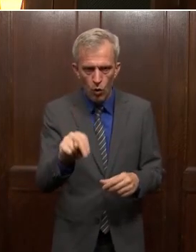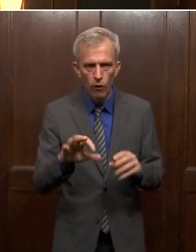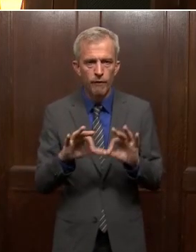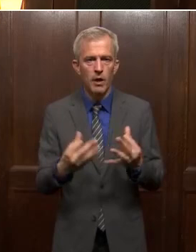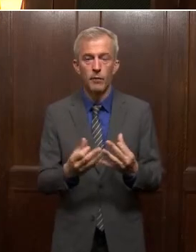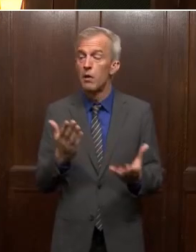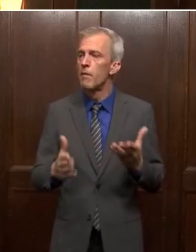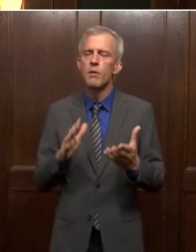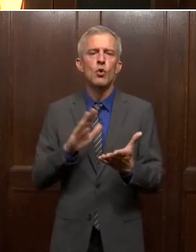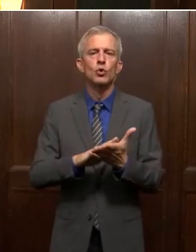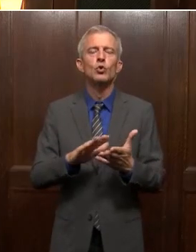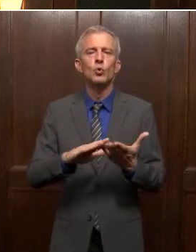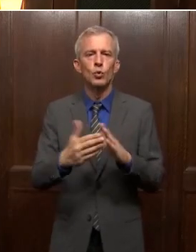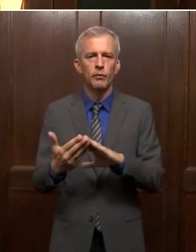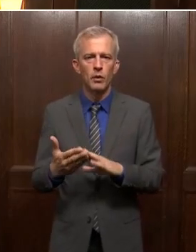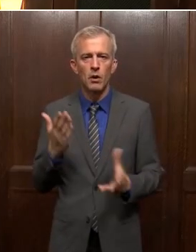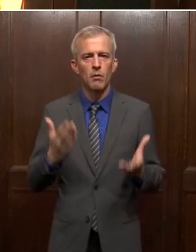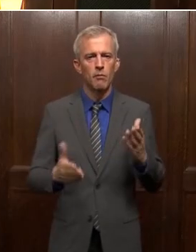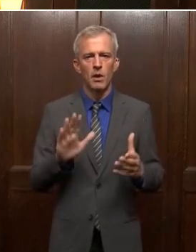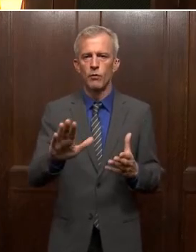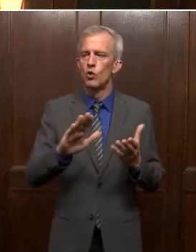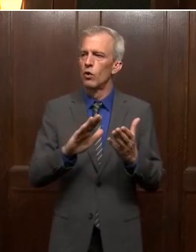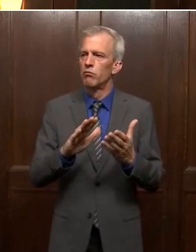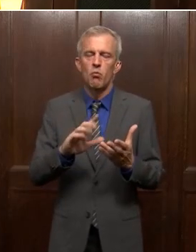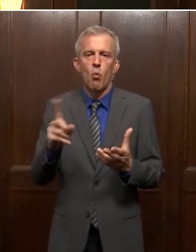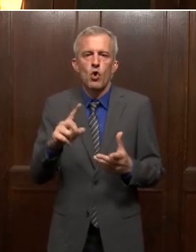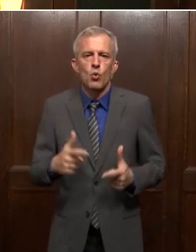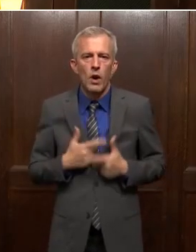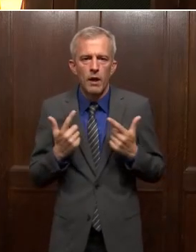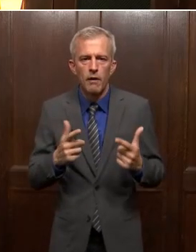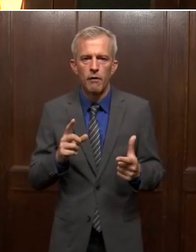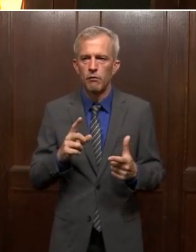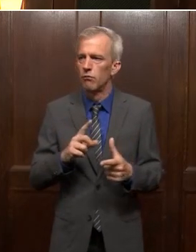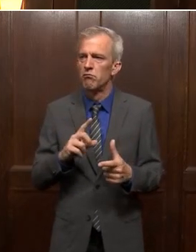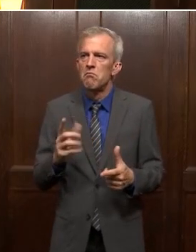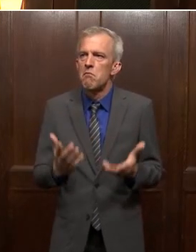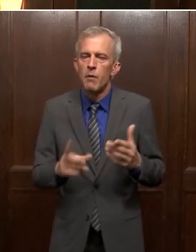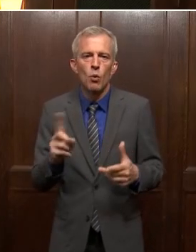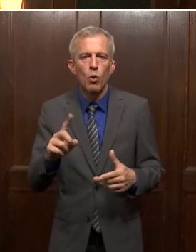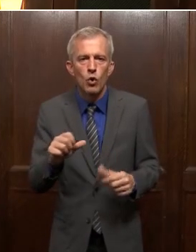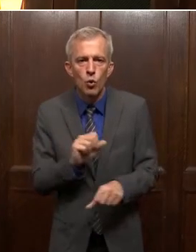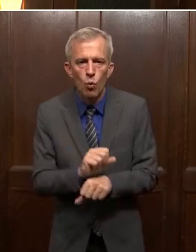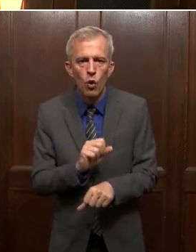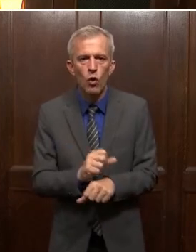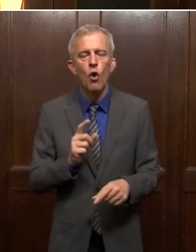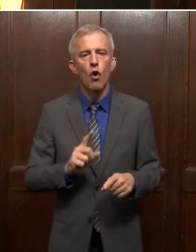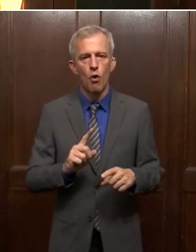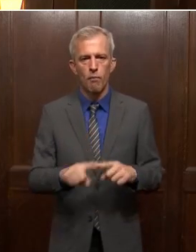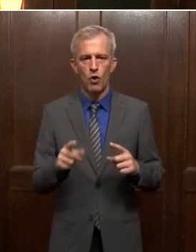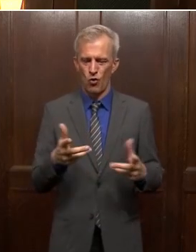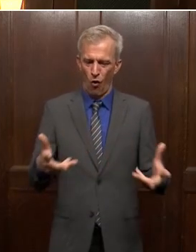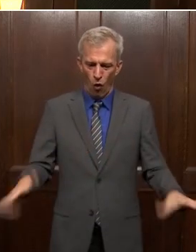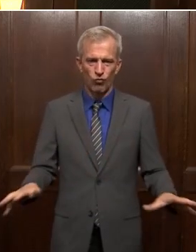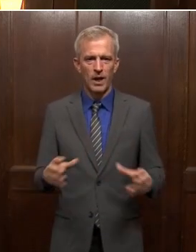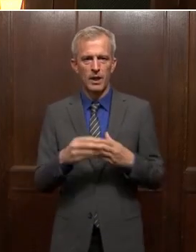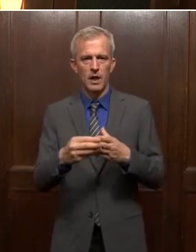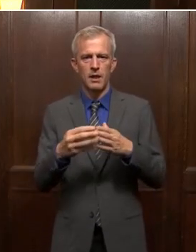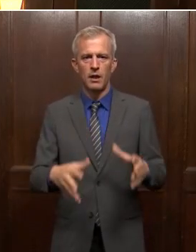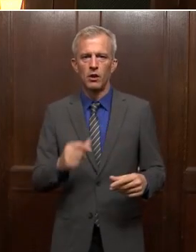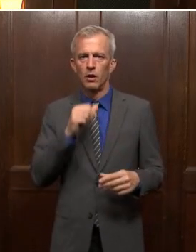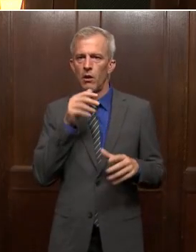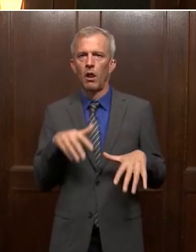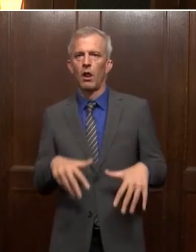maybe your school community. Maybe it's your neighborhood or your workplace. But you are stepping up as leaders, not passive and